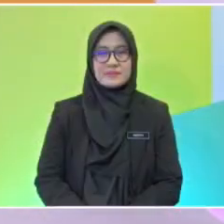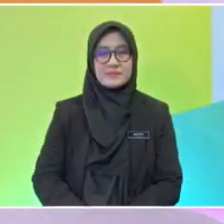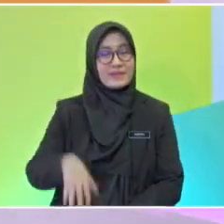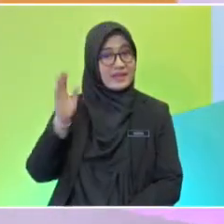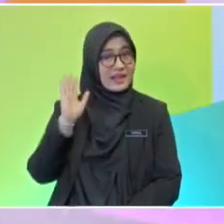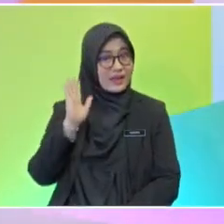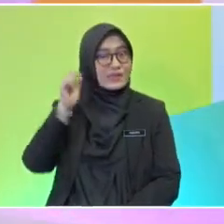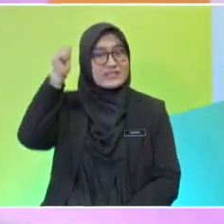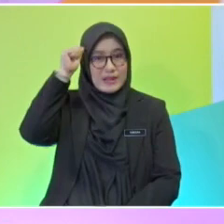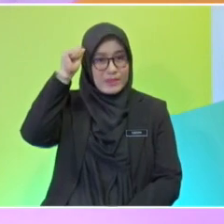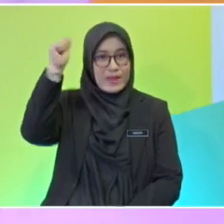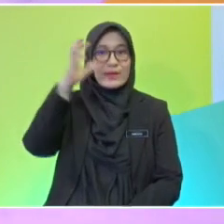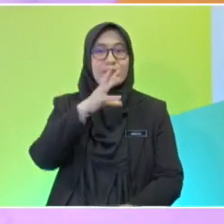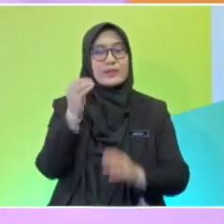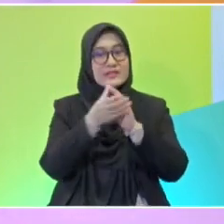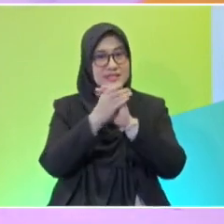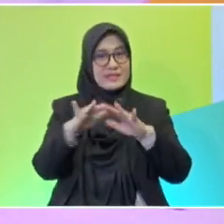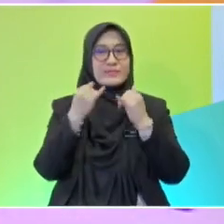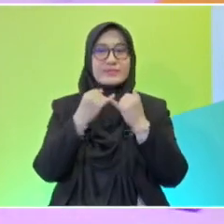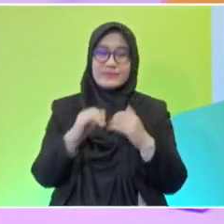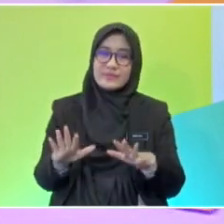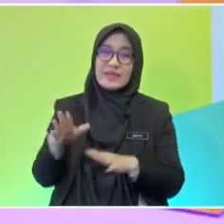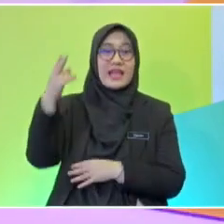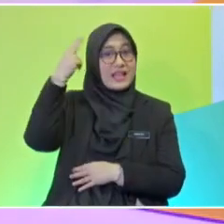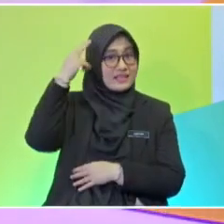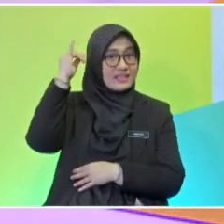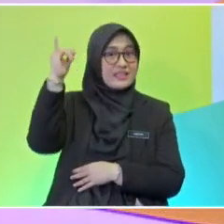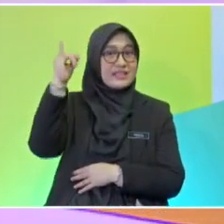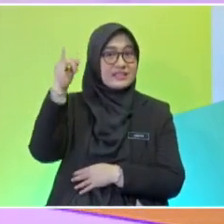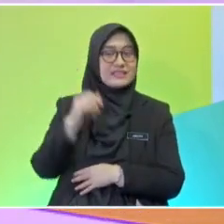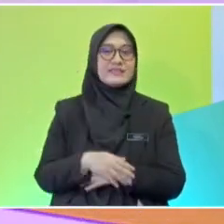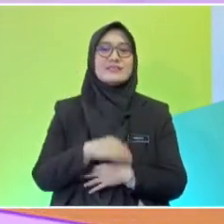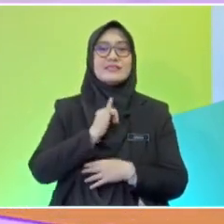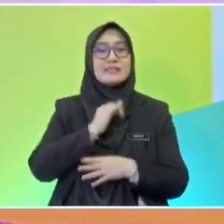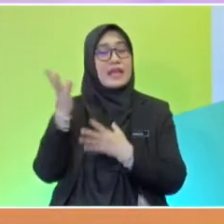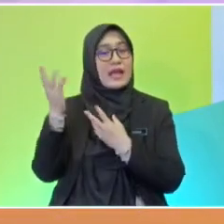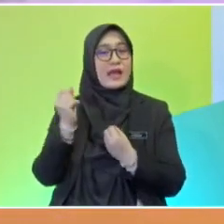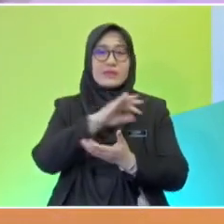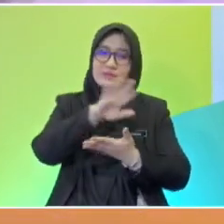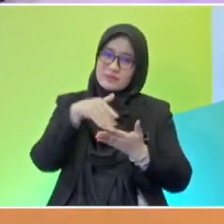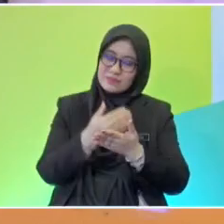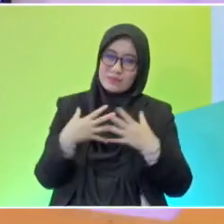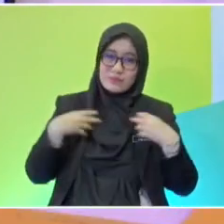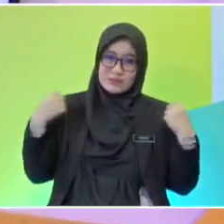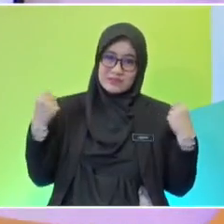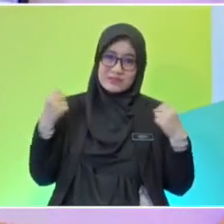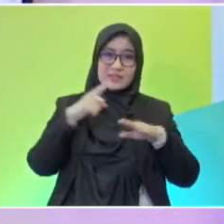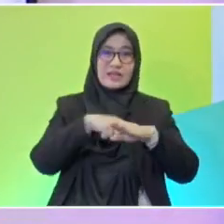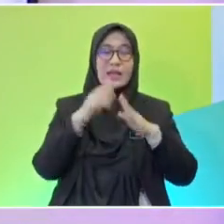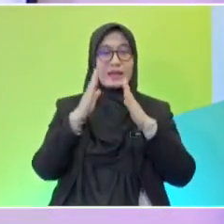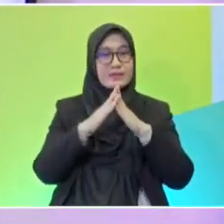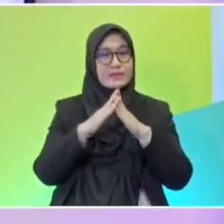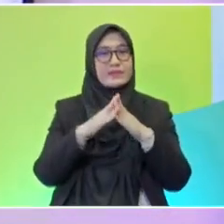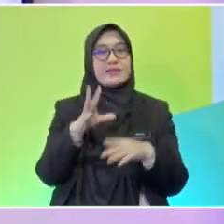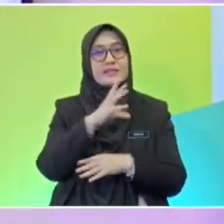Hello, Assalamualaikum and Salam Sejahtera. Hello all of you. I hope you are doing fine and well at home or anywhere you are. You're